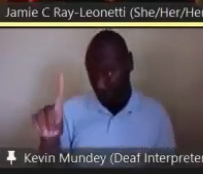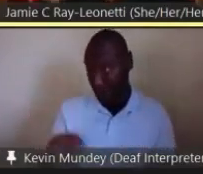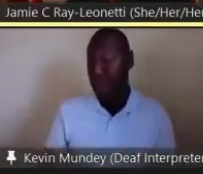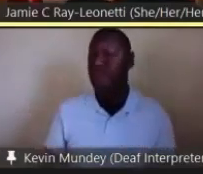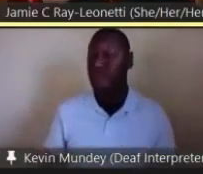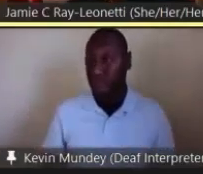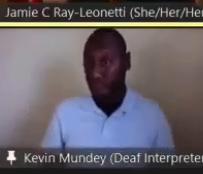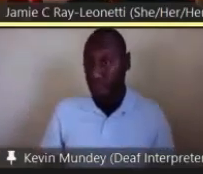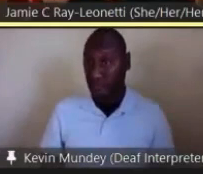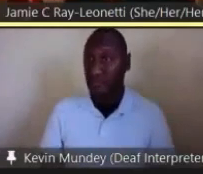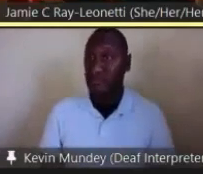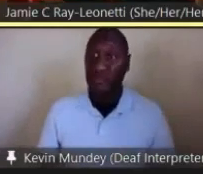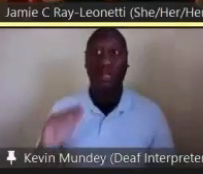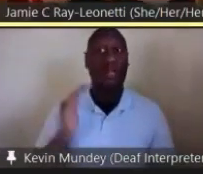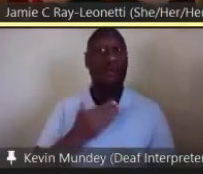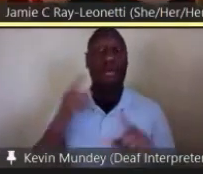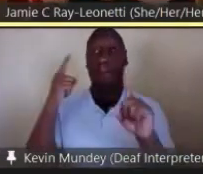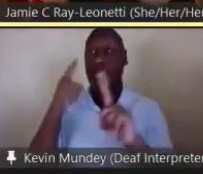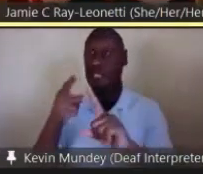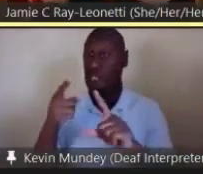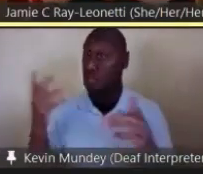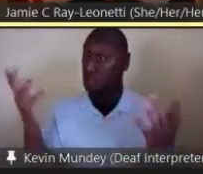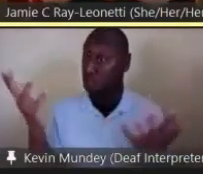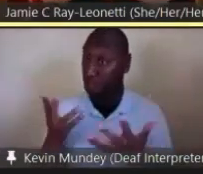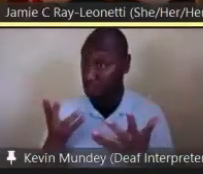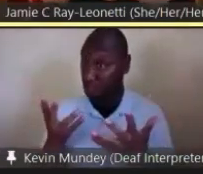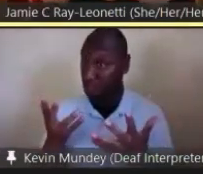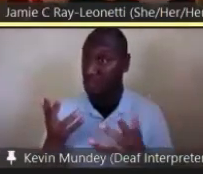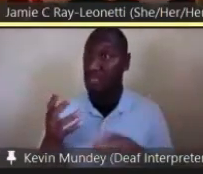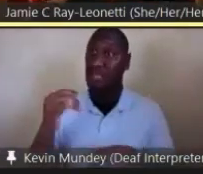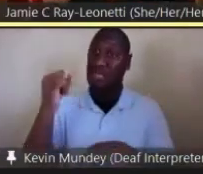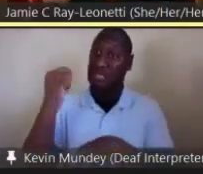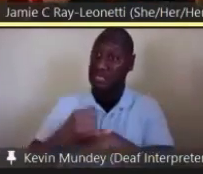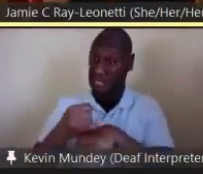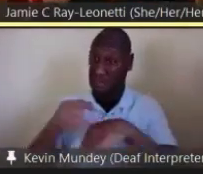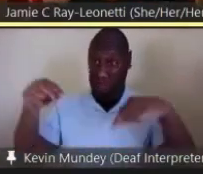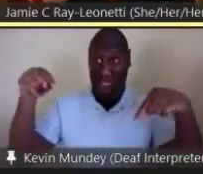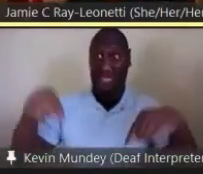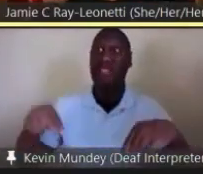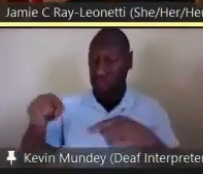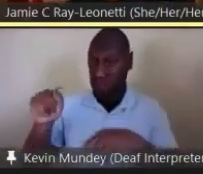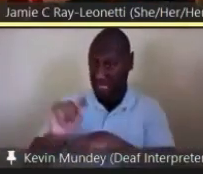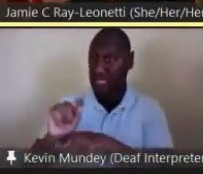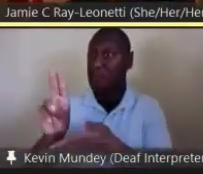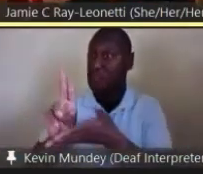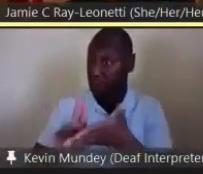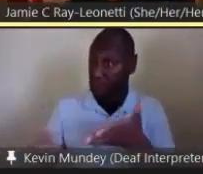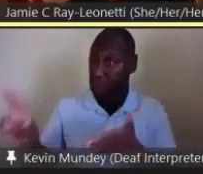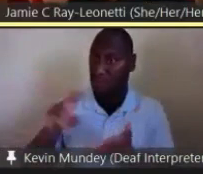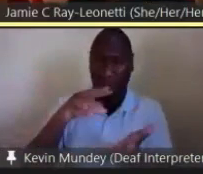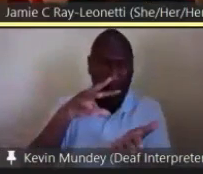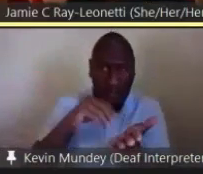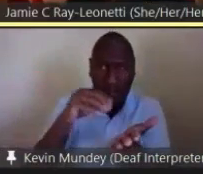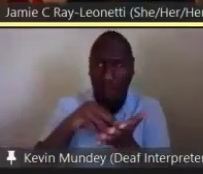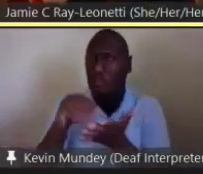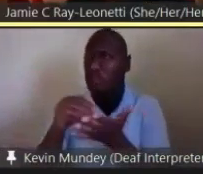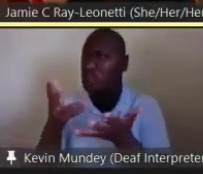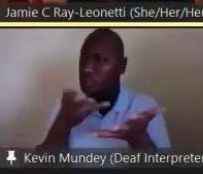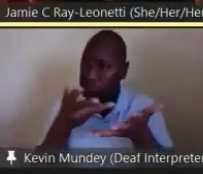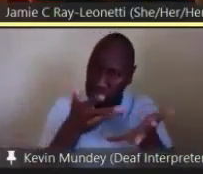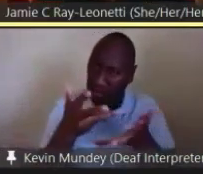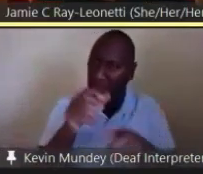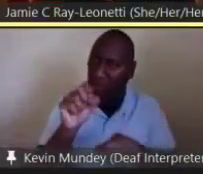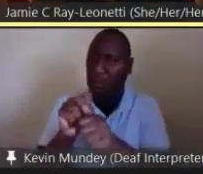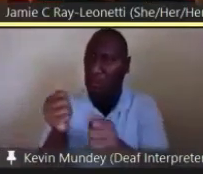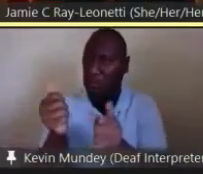Mission: the Institute on Disabilities at Temple University learns from and works with people with